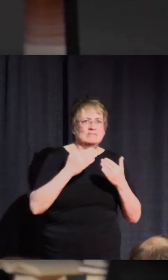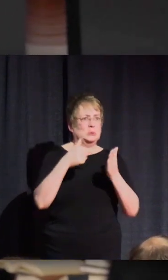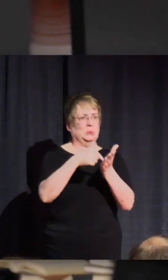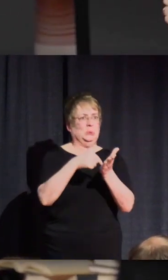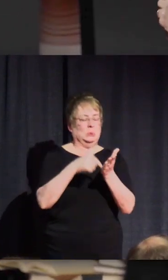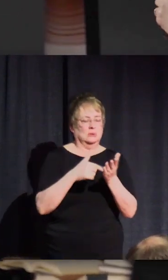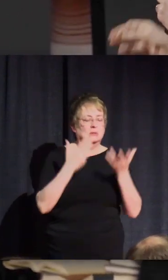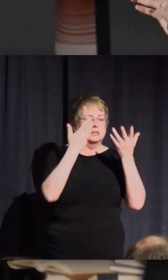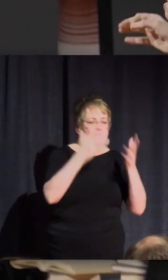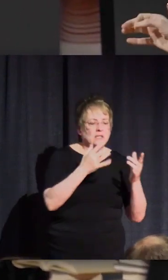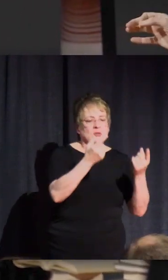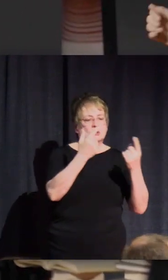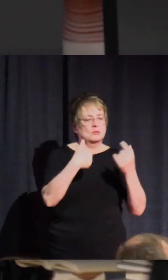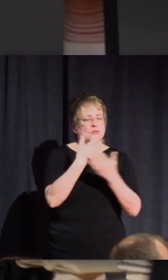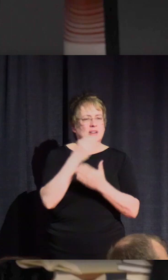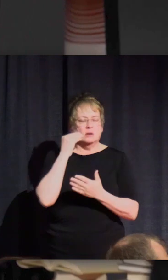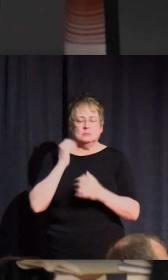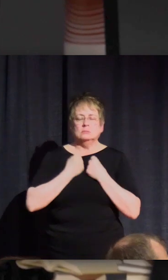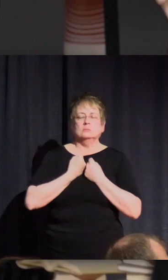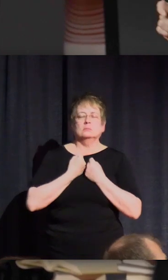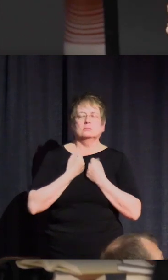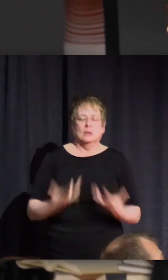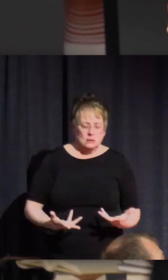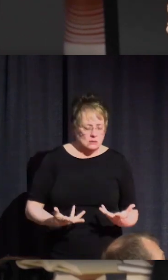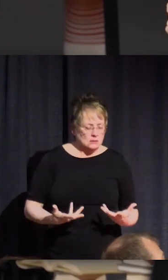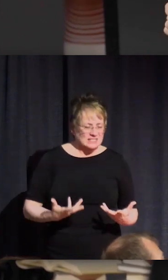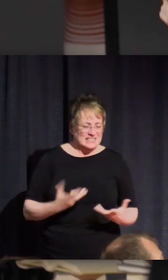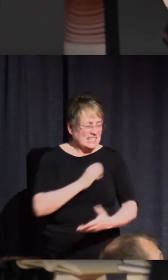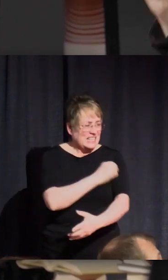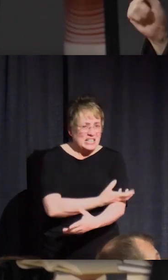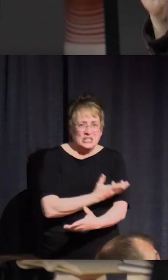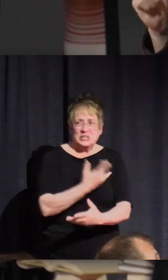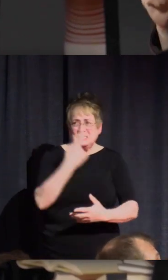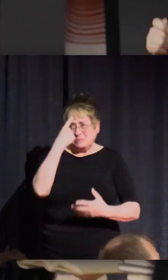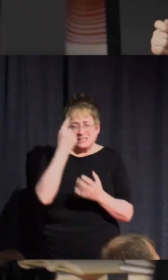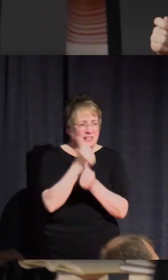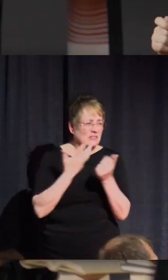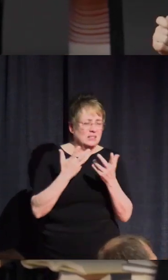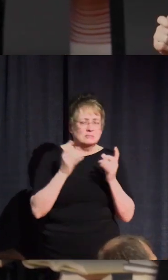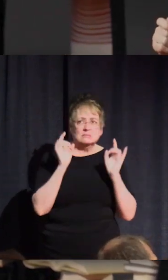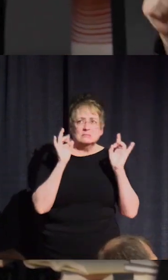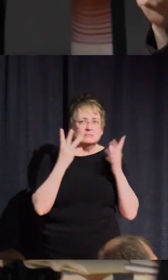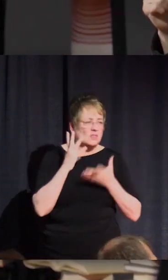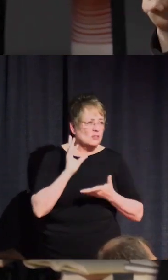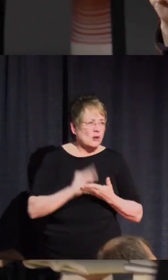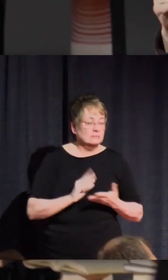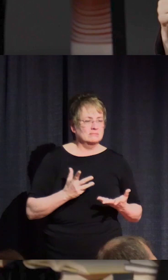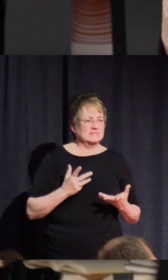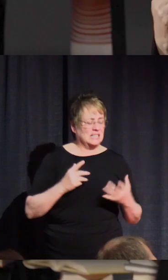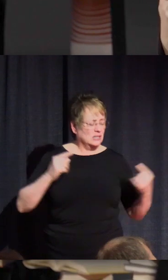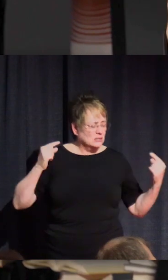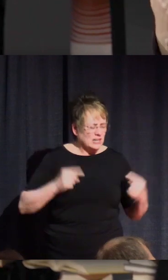And I came home, and I was exhausted. I was depleted. I was in a lot of physical pain. And in that moment, I